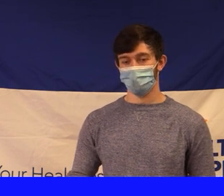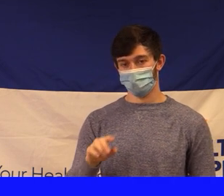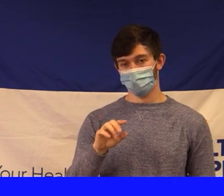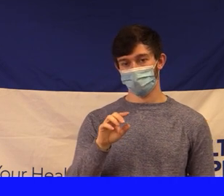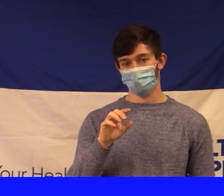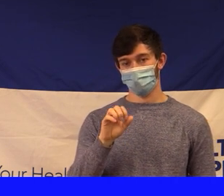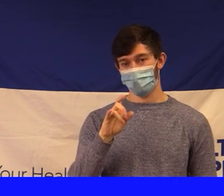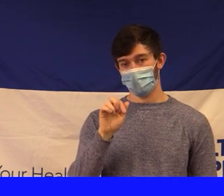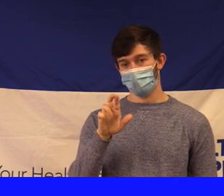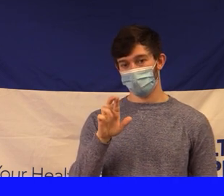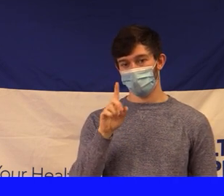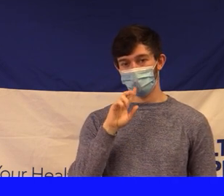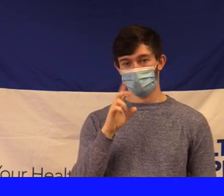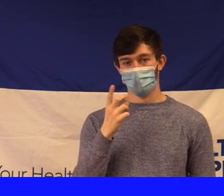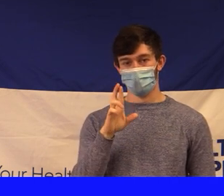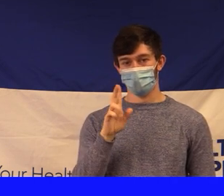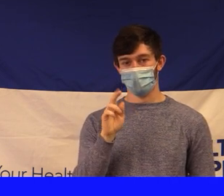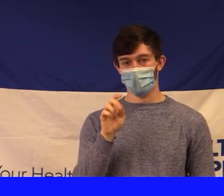Katz.